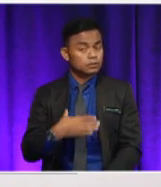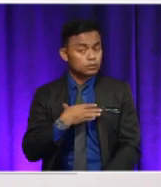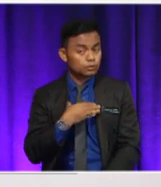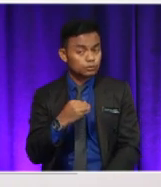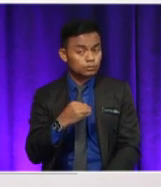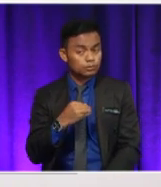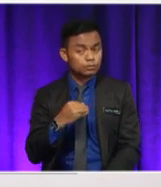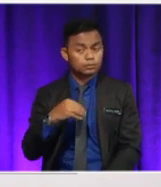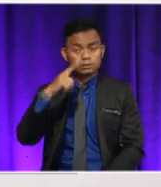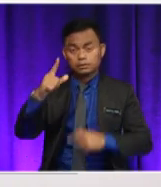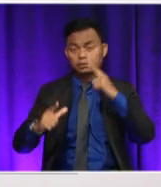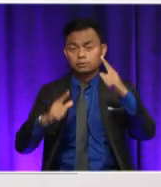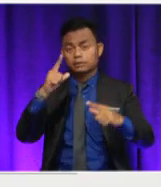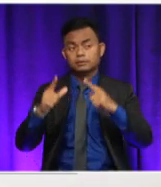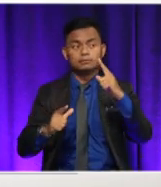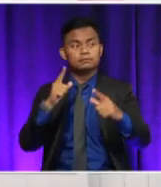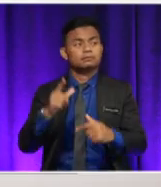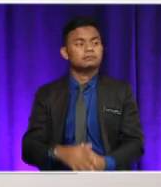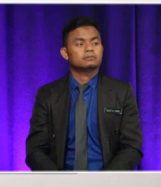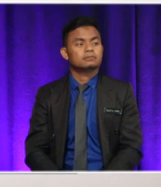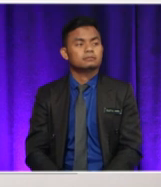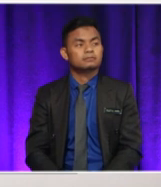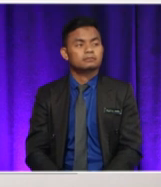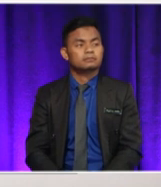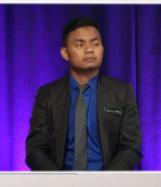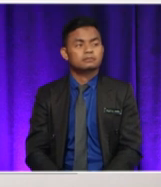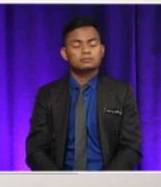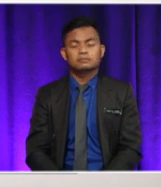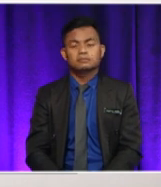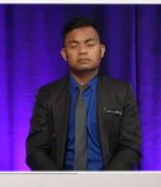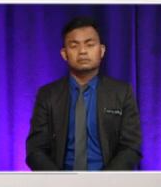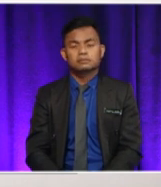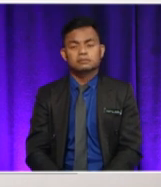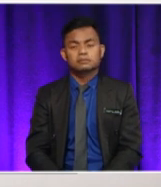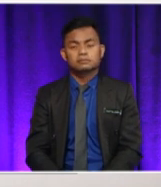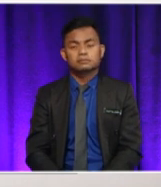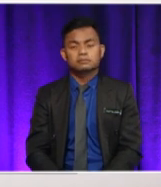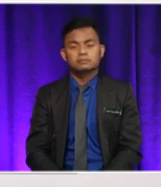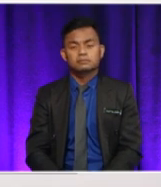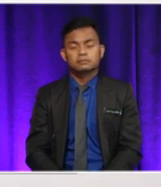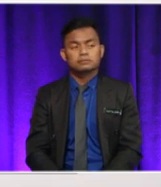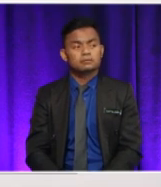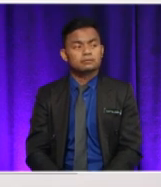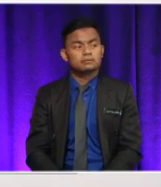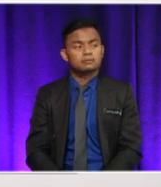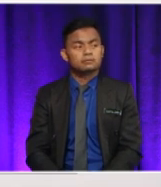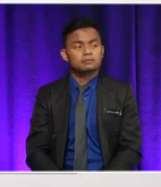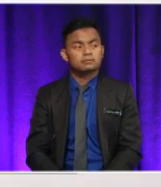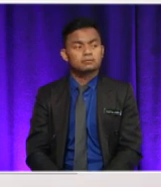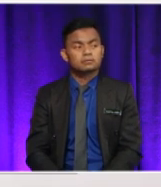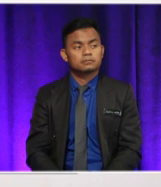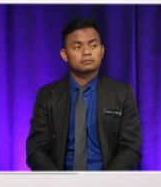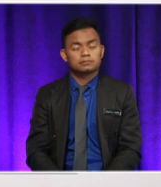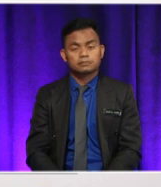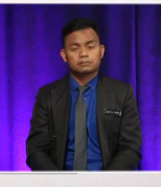anyone would like to answer that? Can I go first, teacher? Yeah, sure. So,